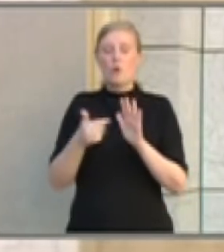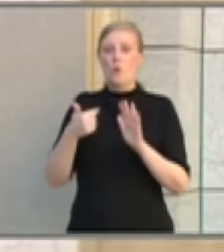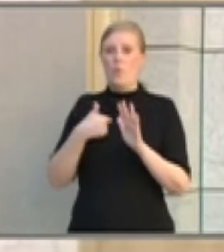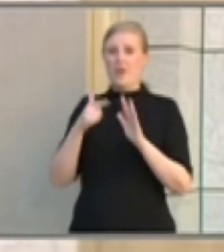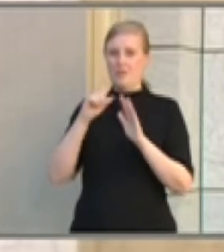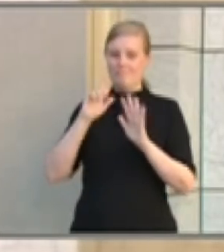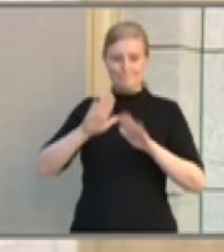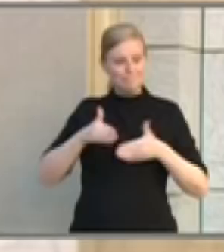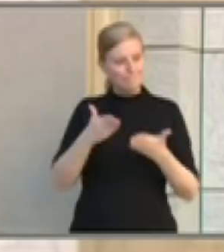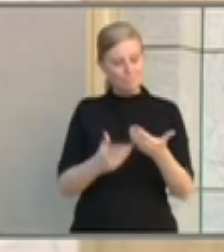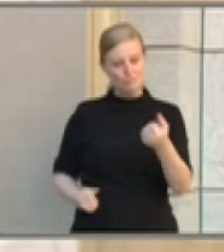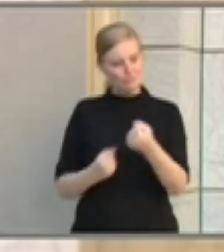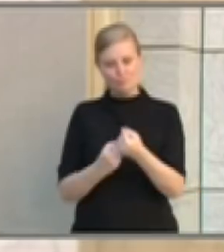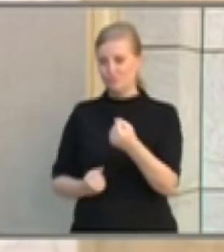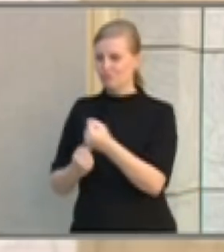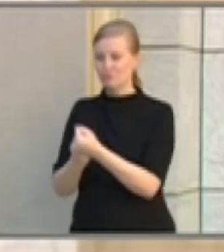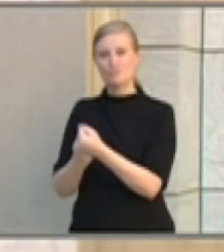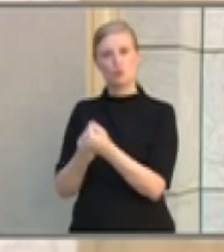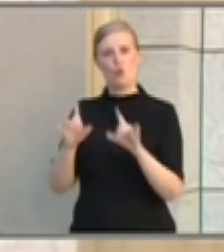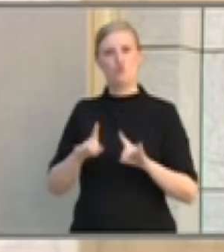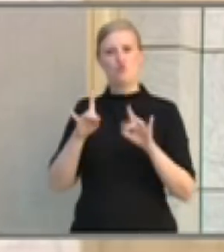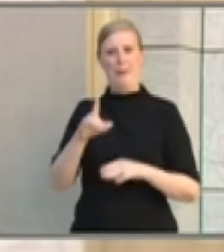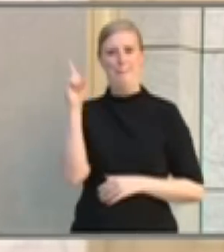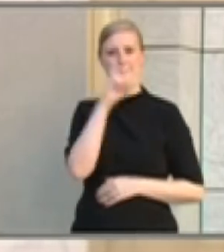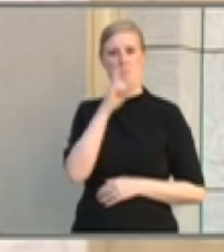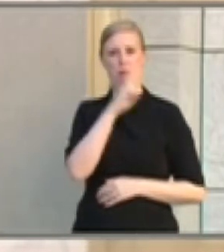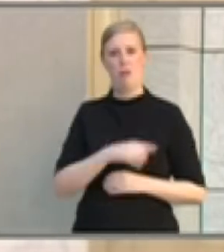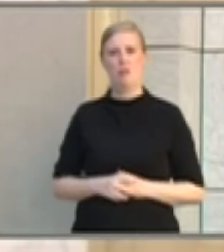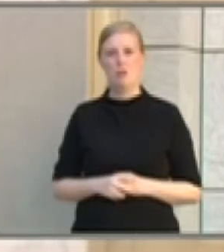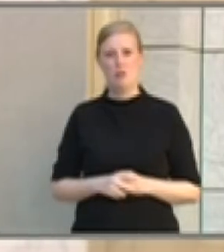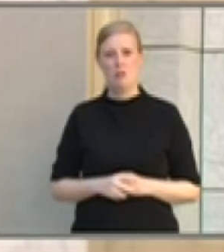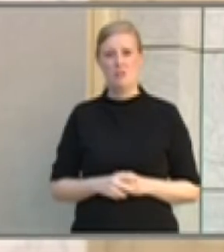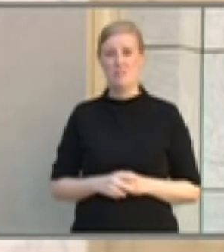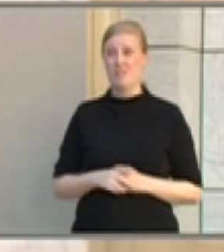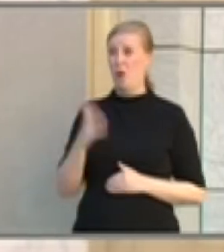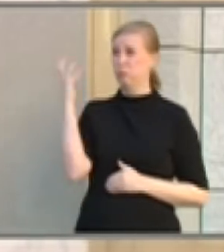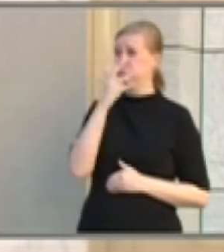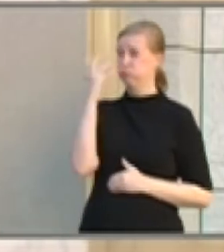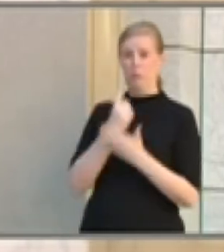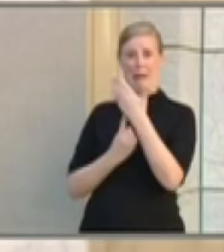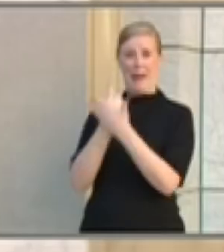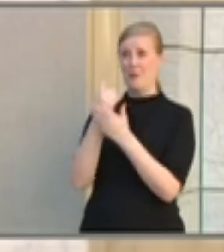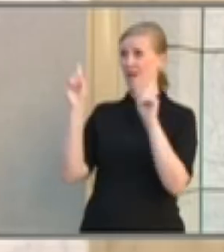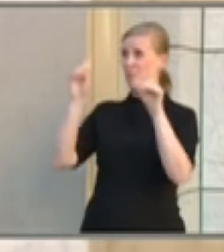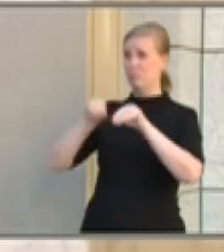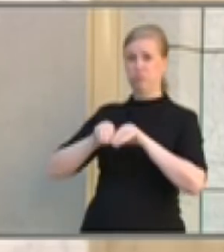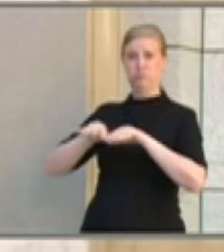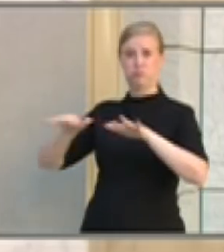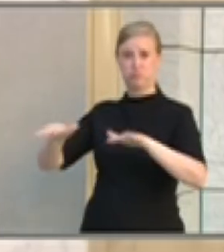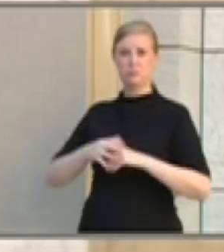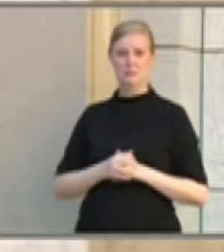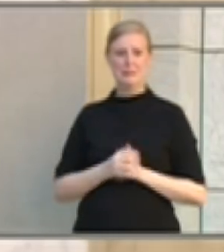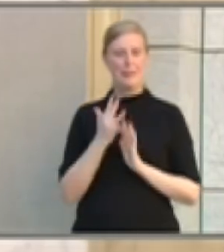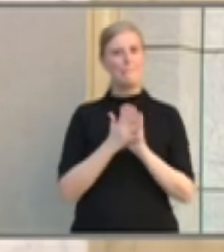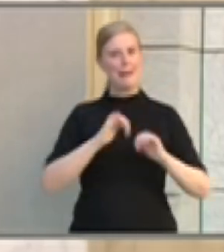worker like never before. Extraordinary times call for extraordinary measures, and this new $1,500 a